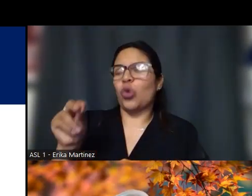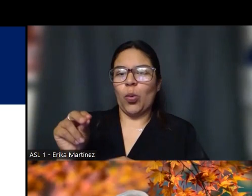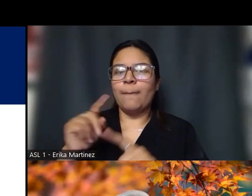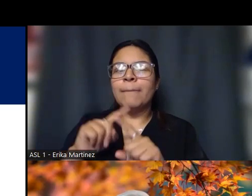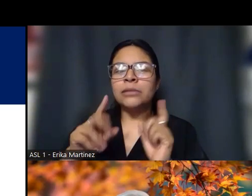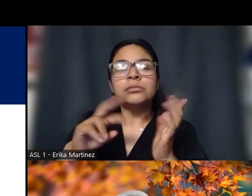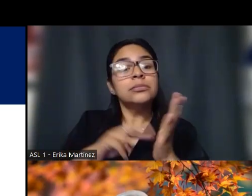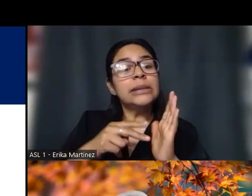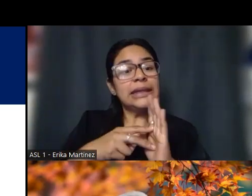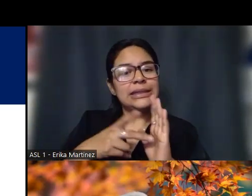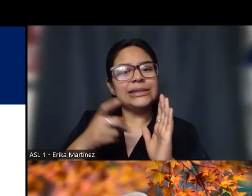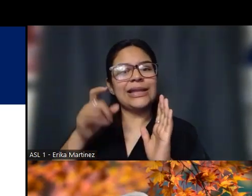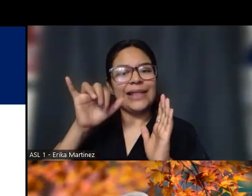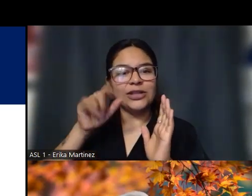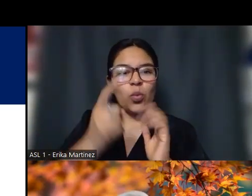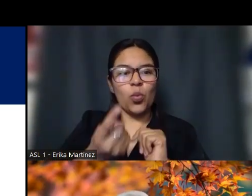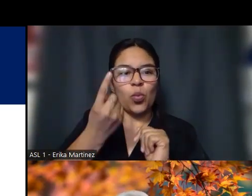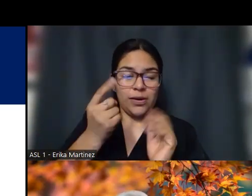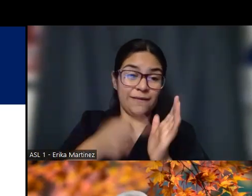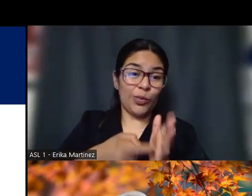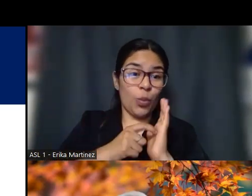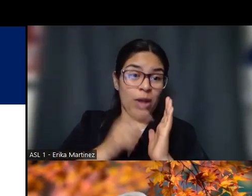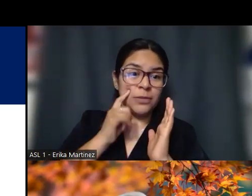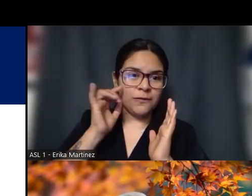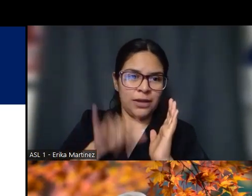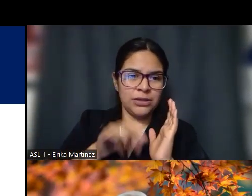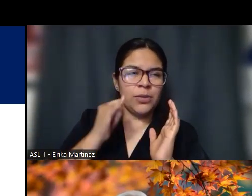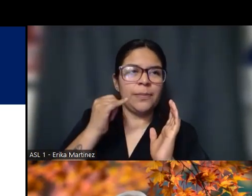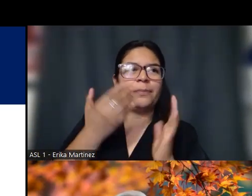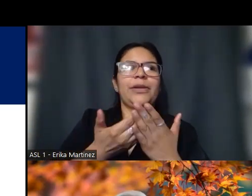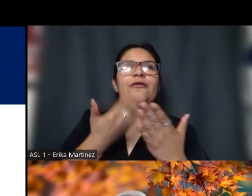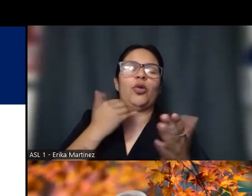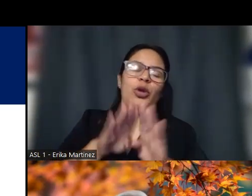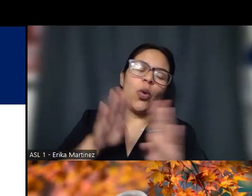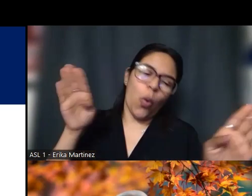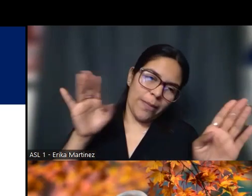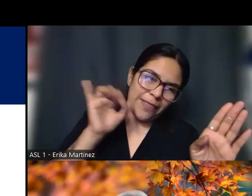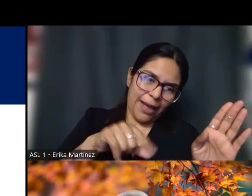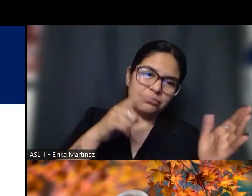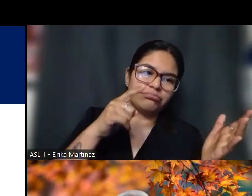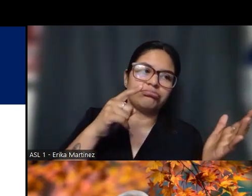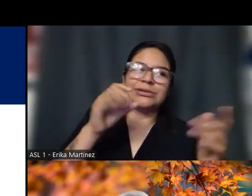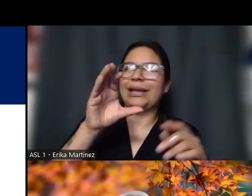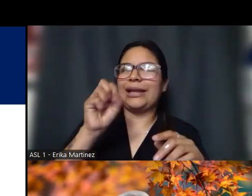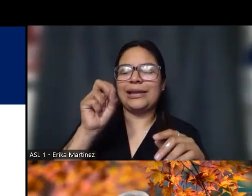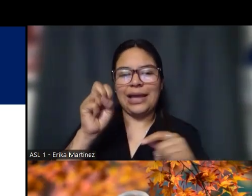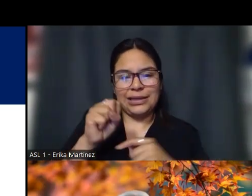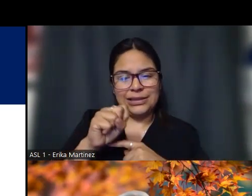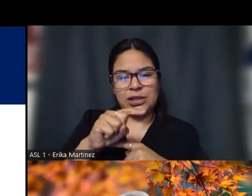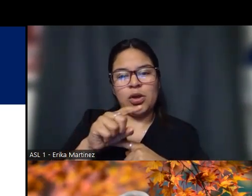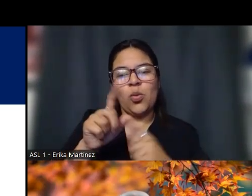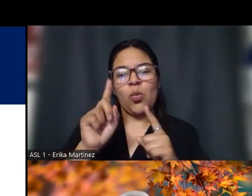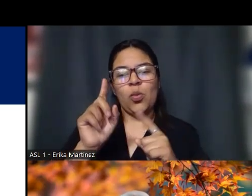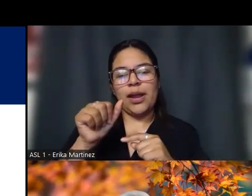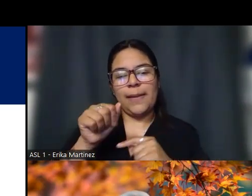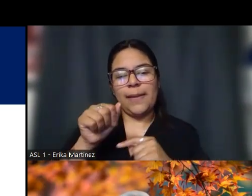the requirements before we even open a complaint or an investigation. Whereas APS,